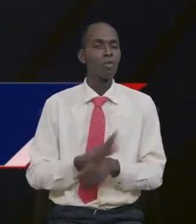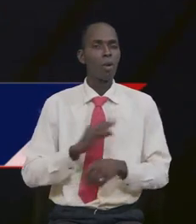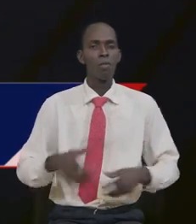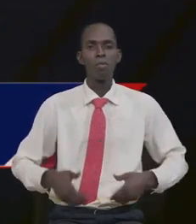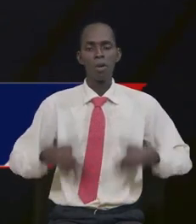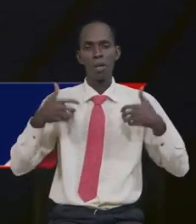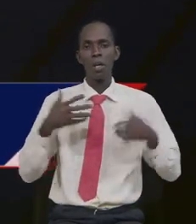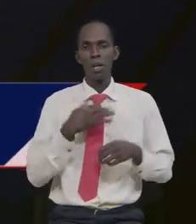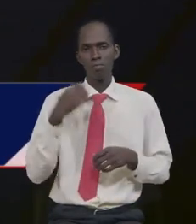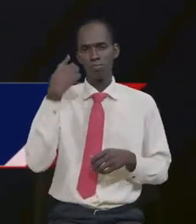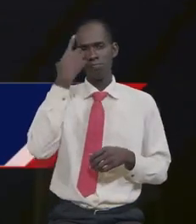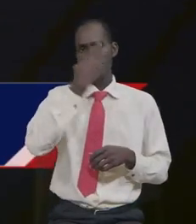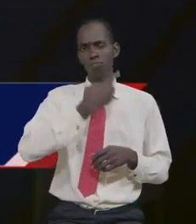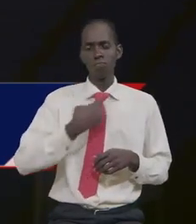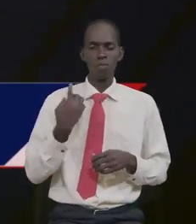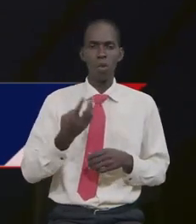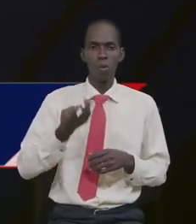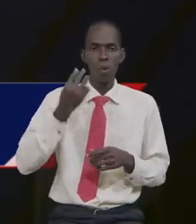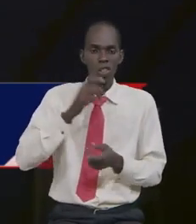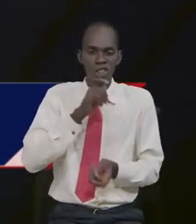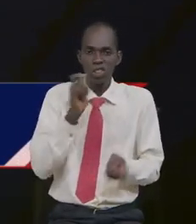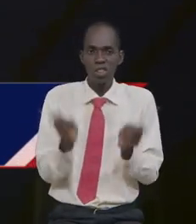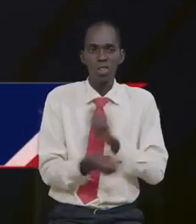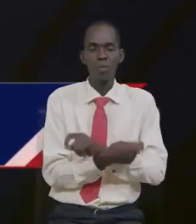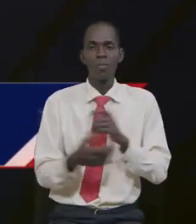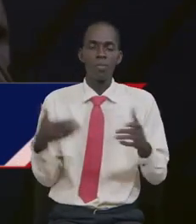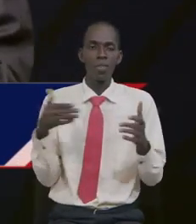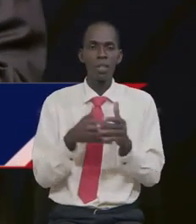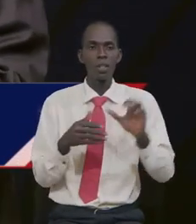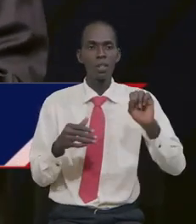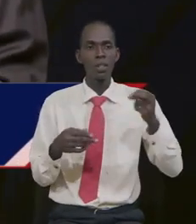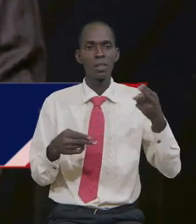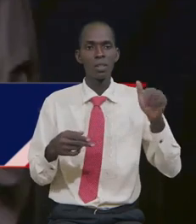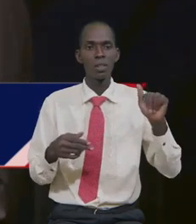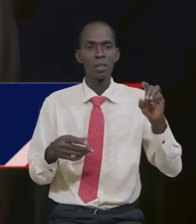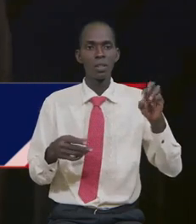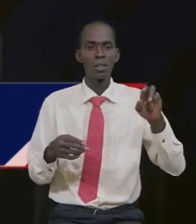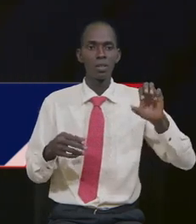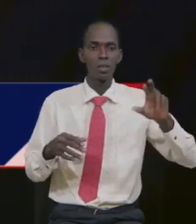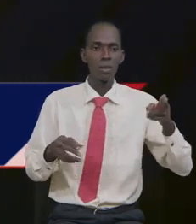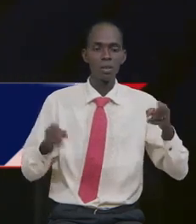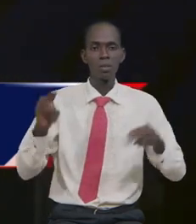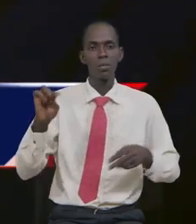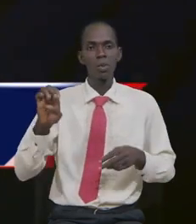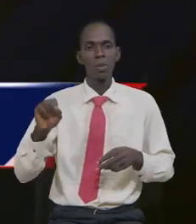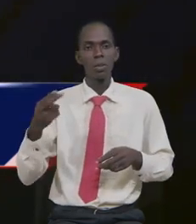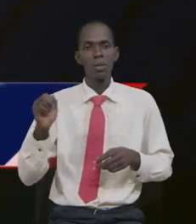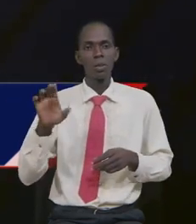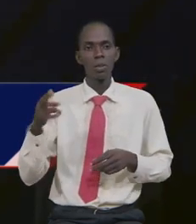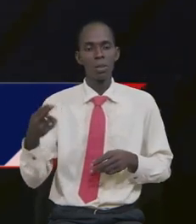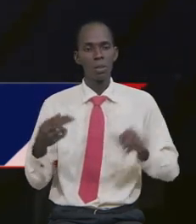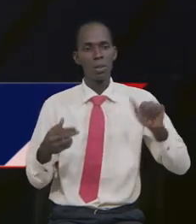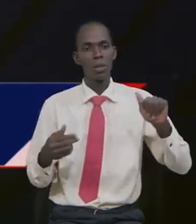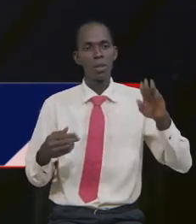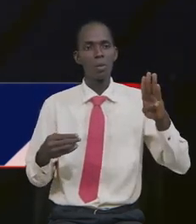form of his visage and appearance was changed again, Shadrach, Meshach, and Abednego. Therefore